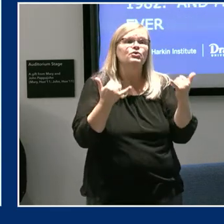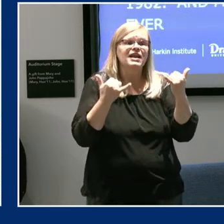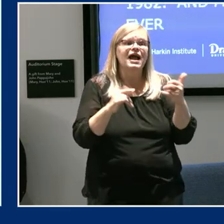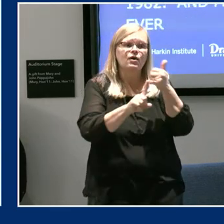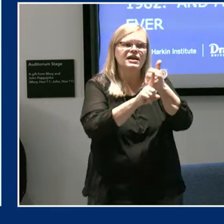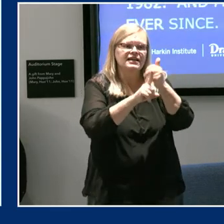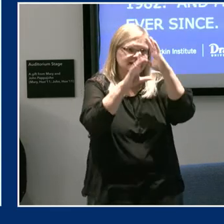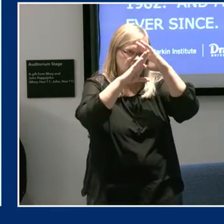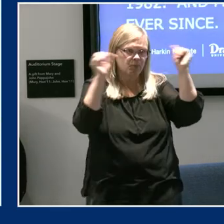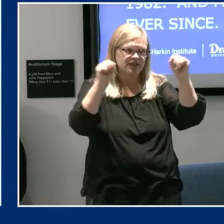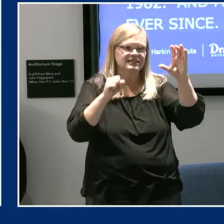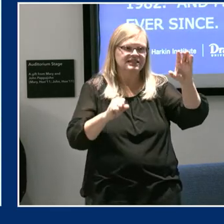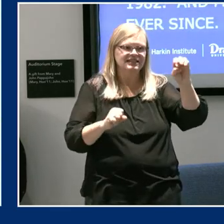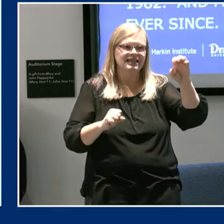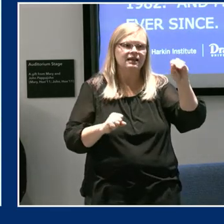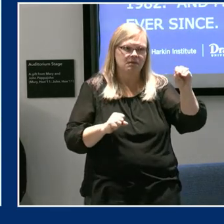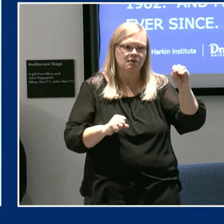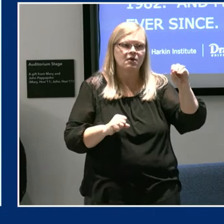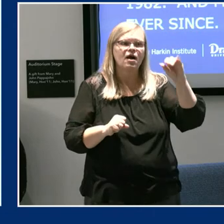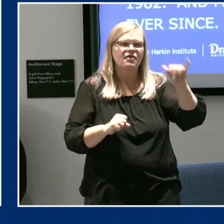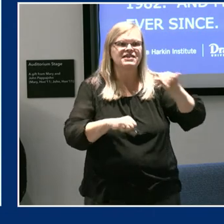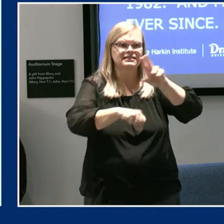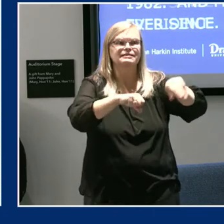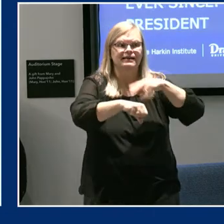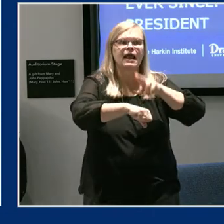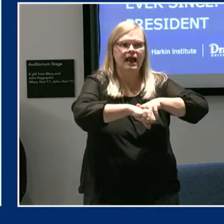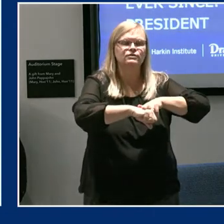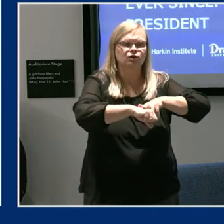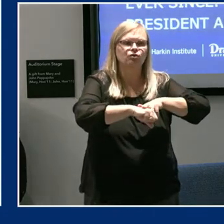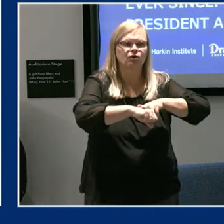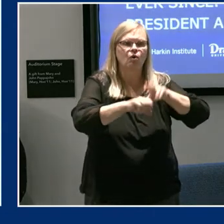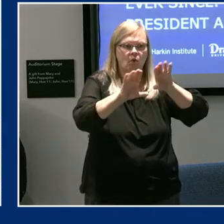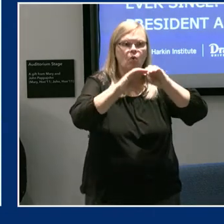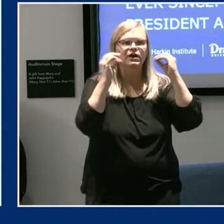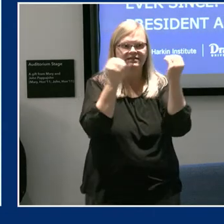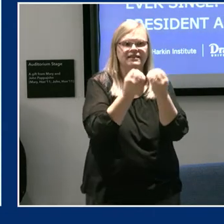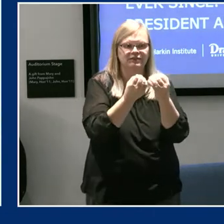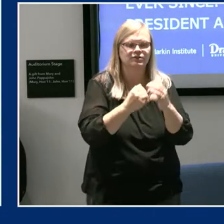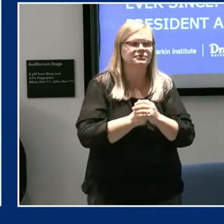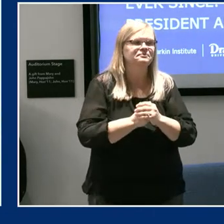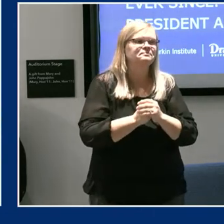the president and CEO of this national organization.